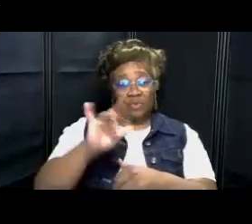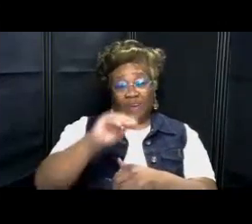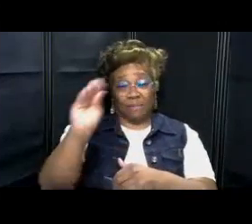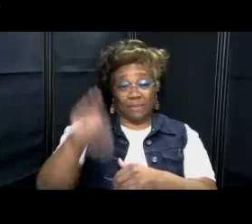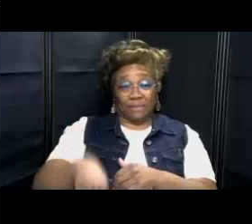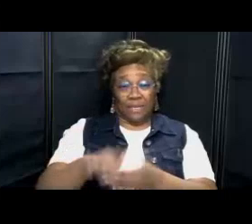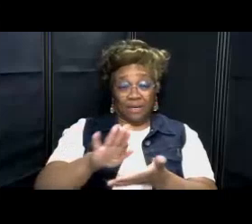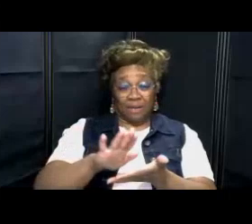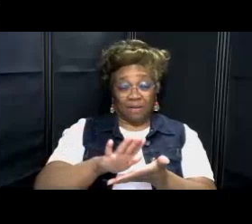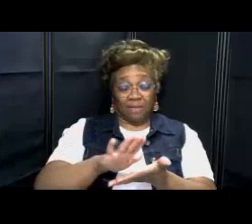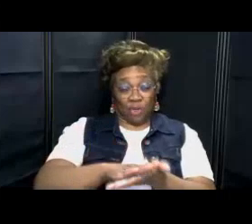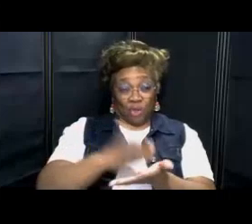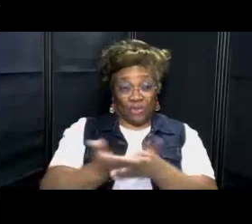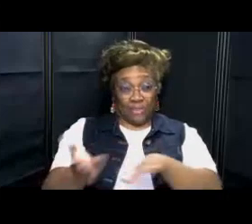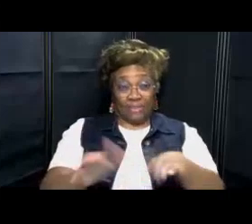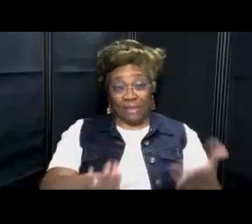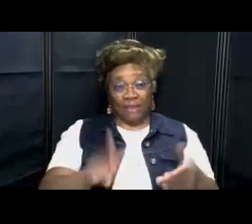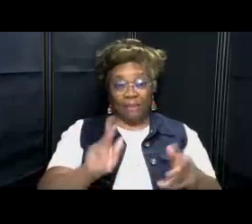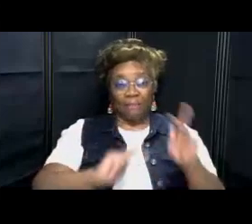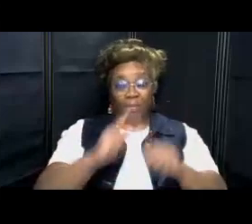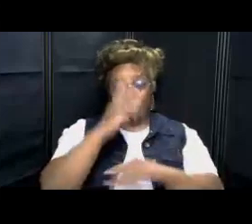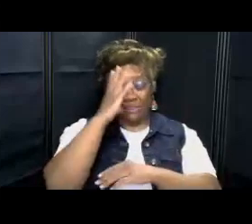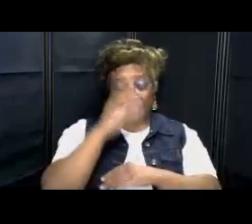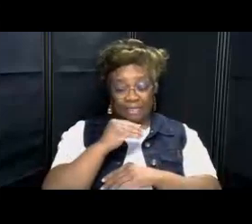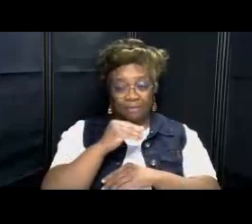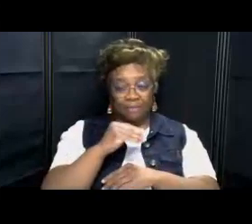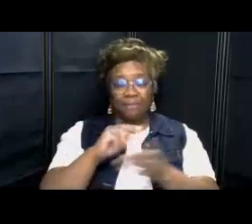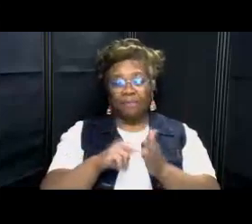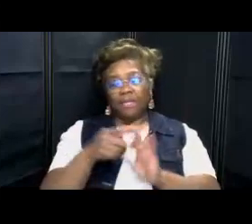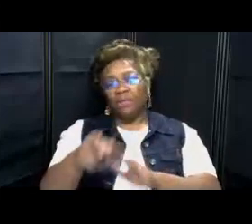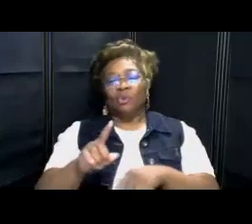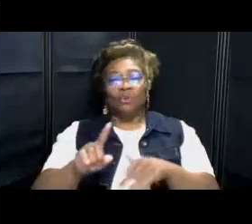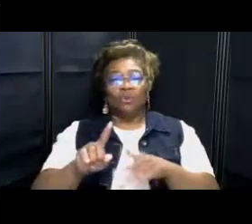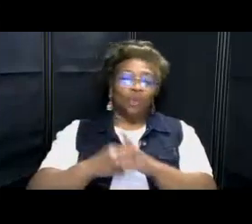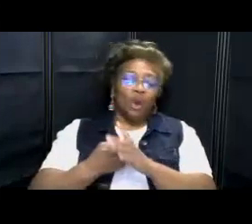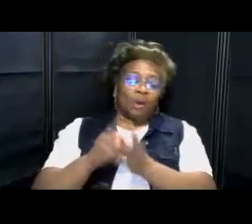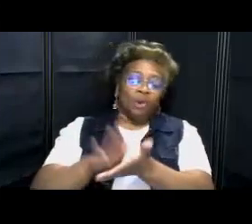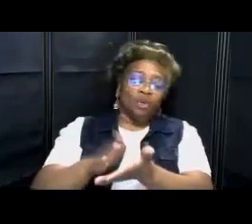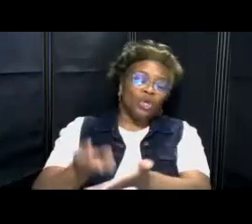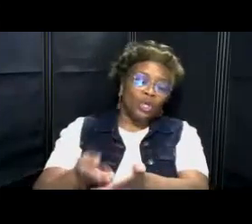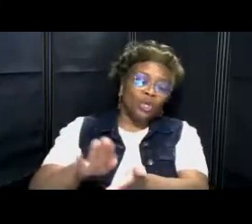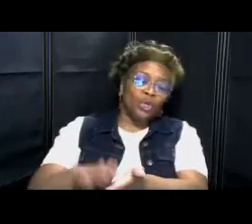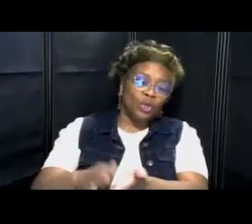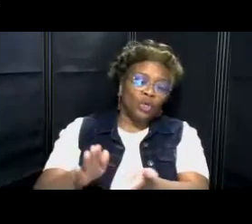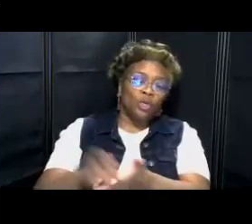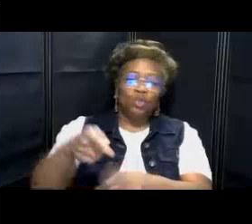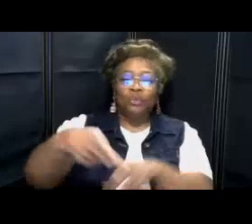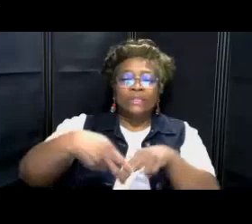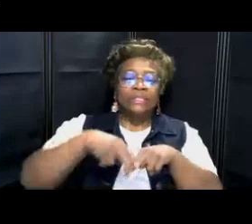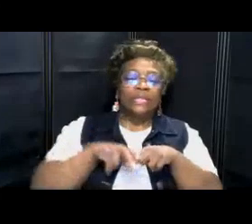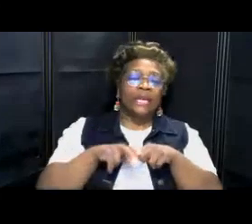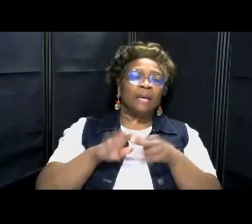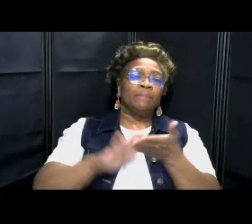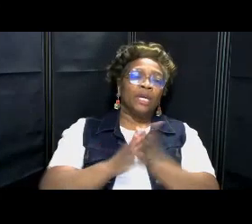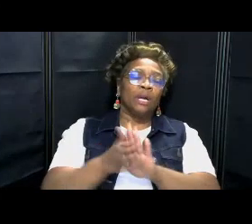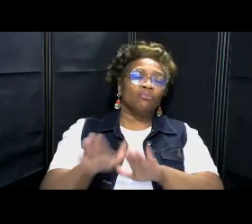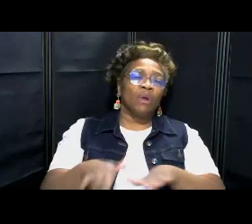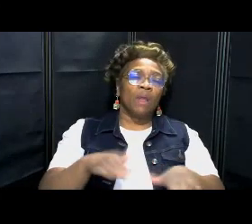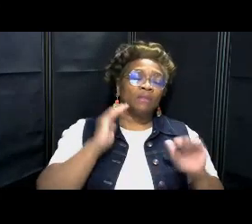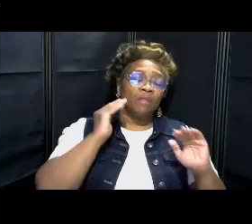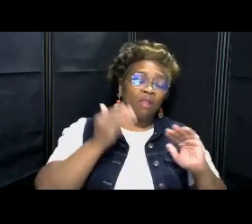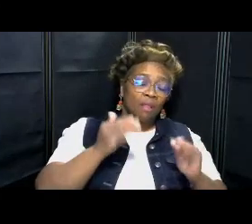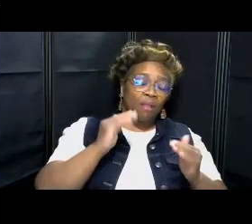You start cooking, you're going to sit down, you get too relaxed, and again, you'll fall asleep. 50% of the injuries